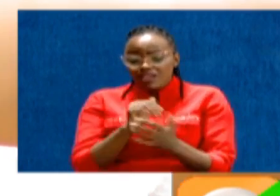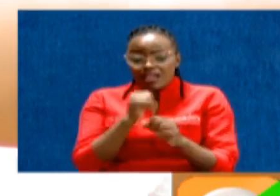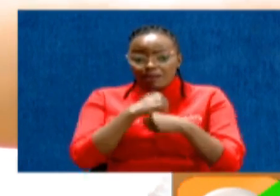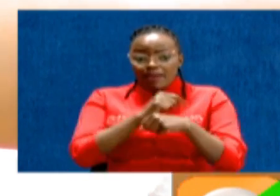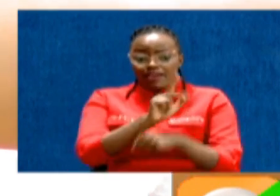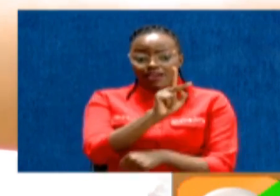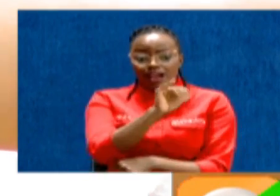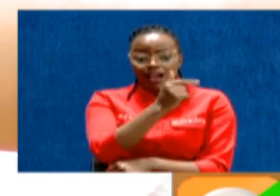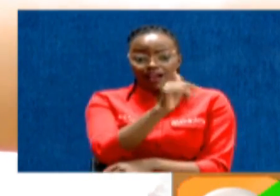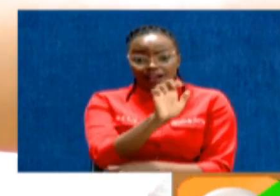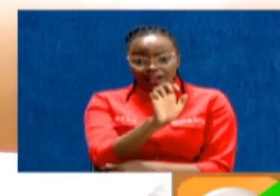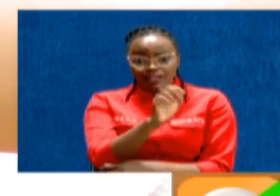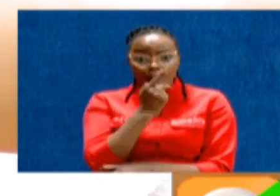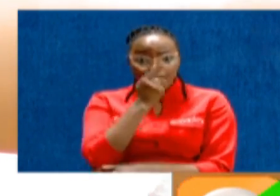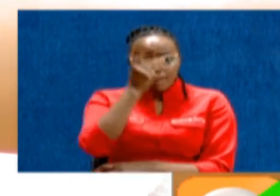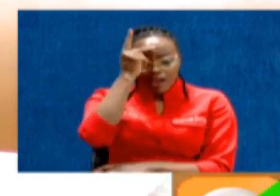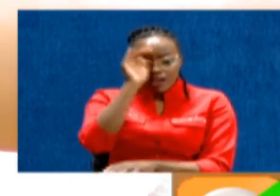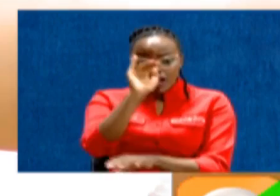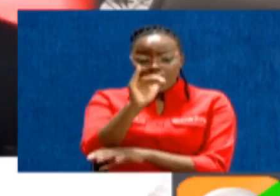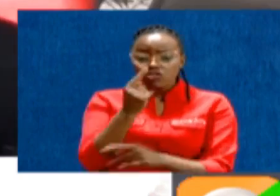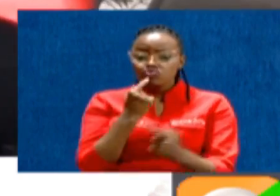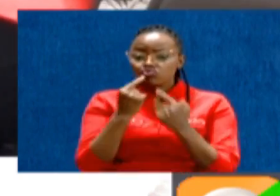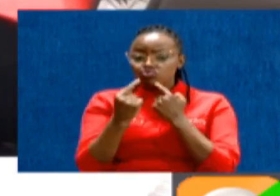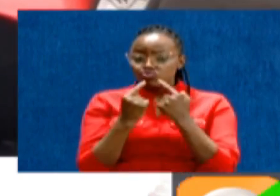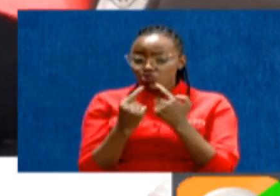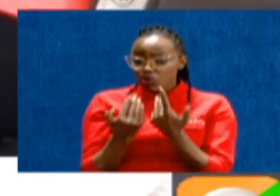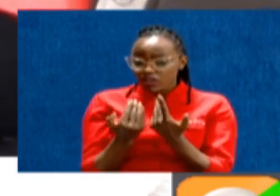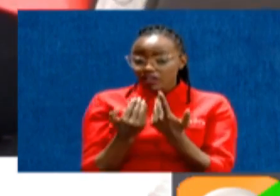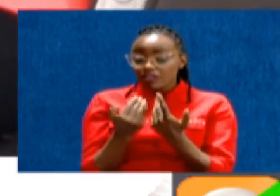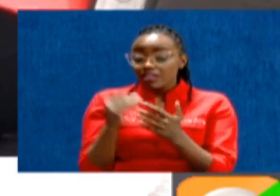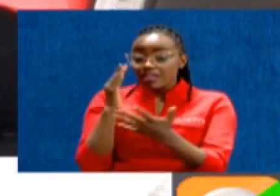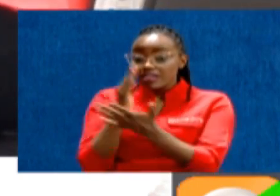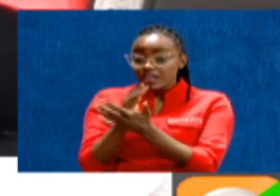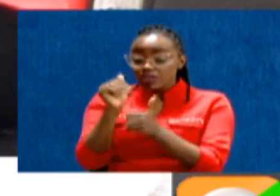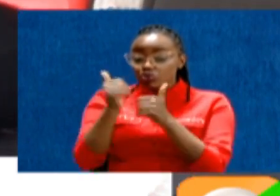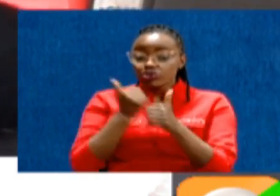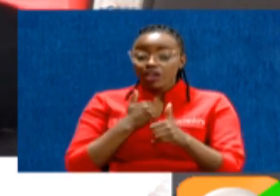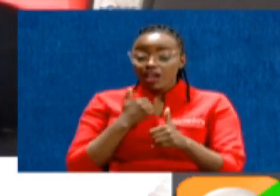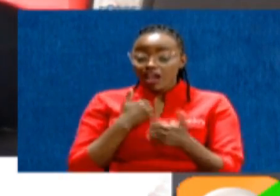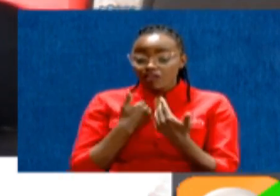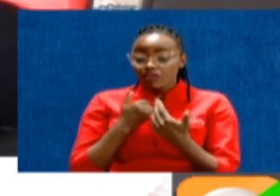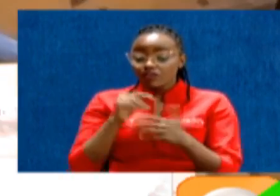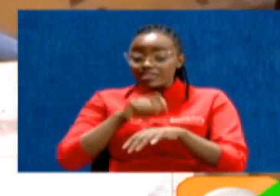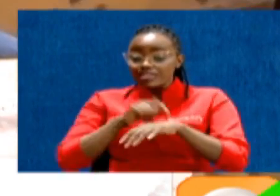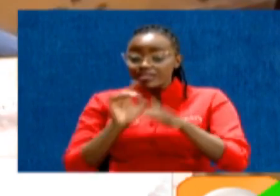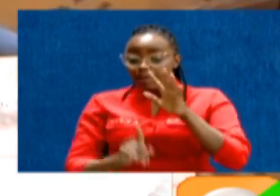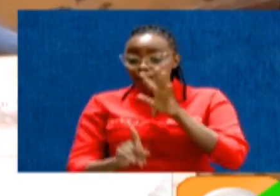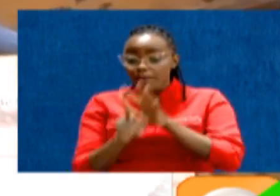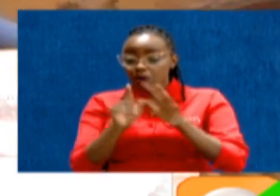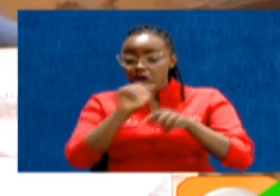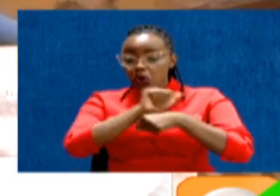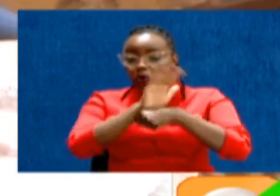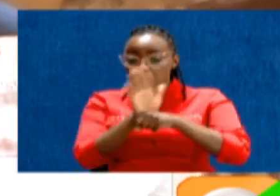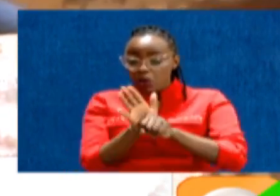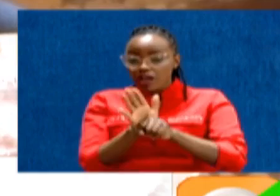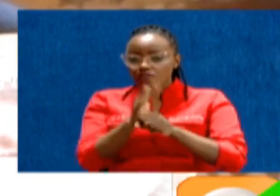also urged to speak to their children about the reality facing them amidst the COVID-19 pandemic to